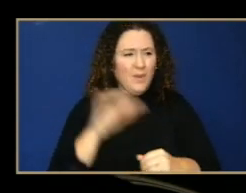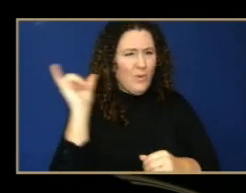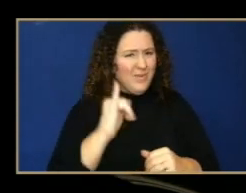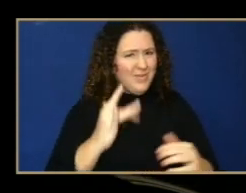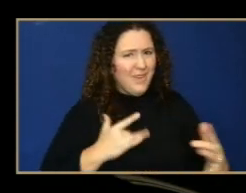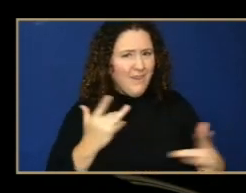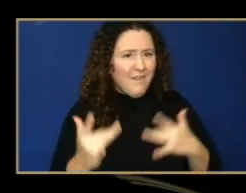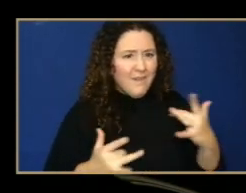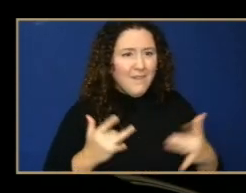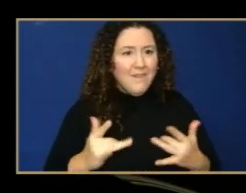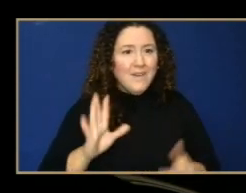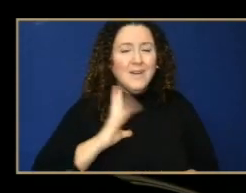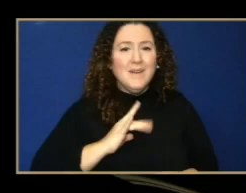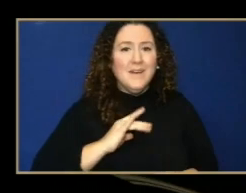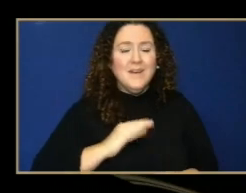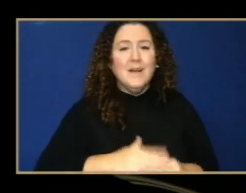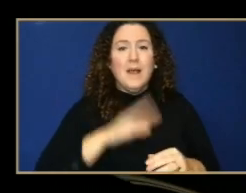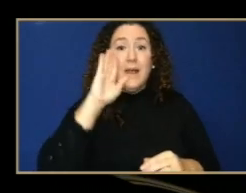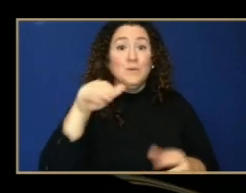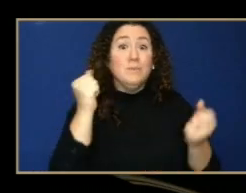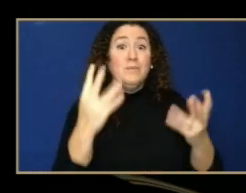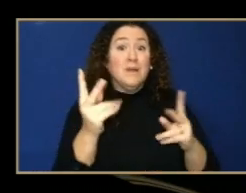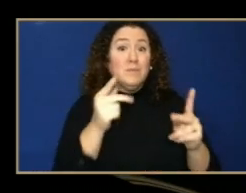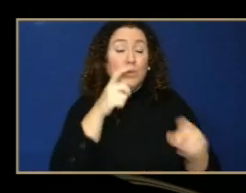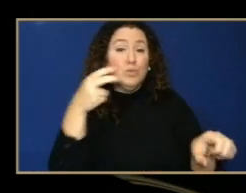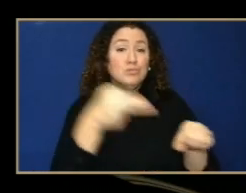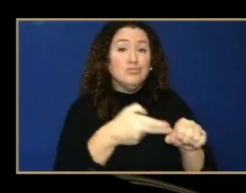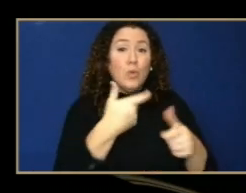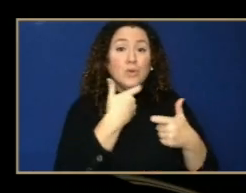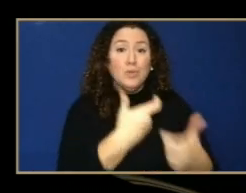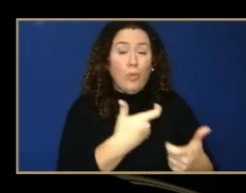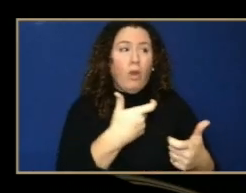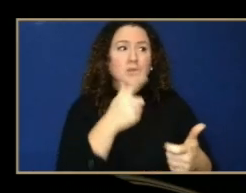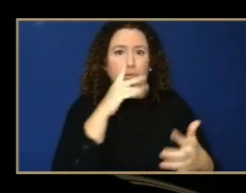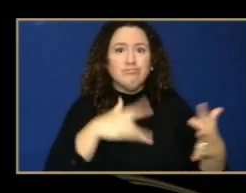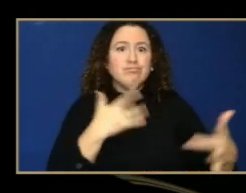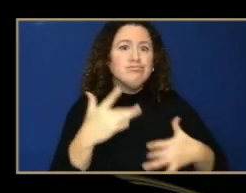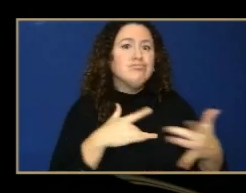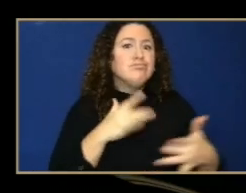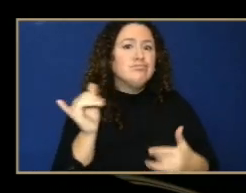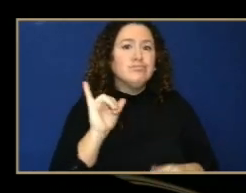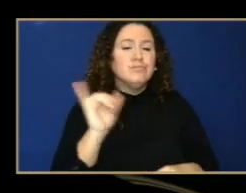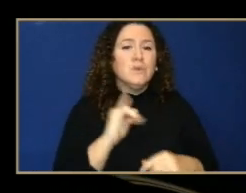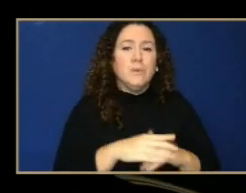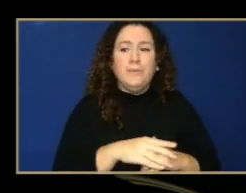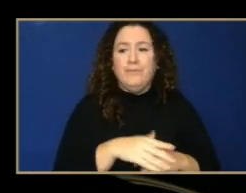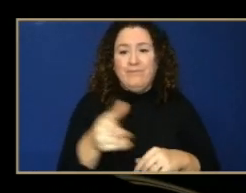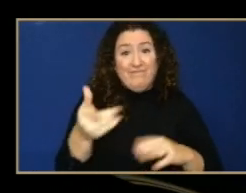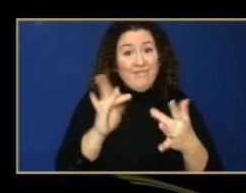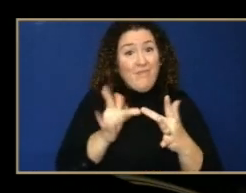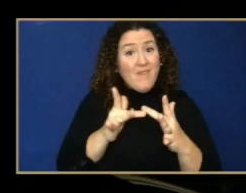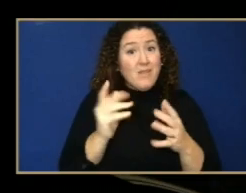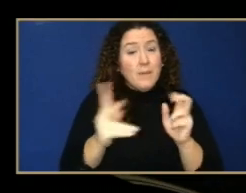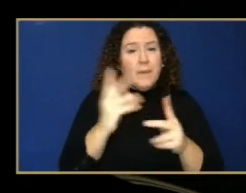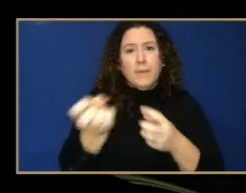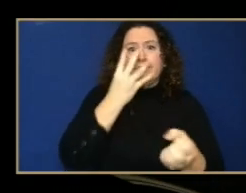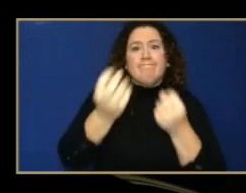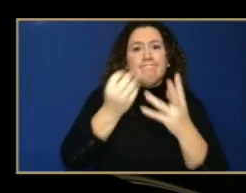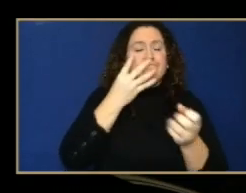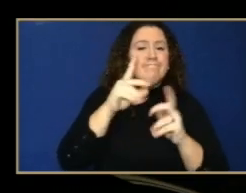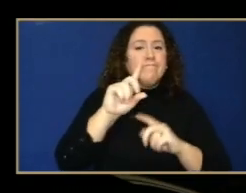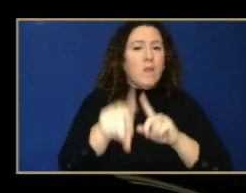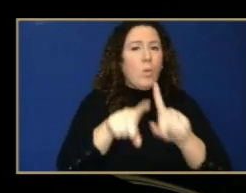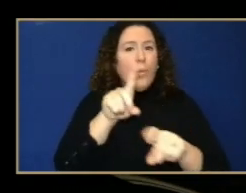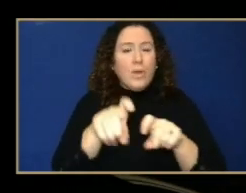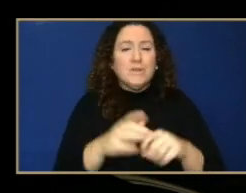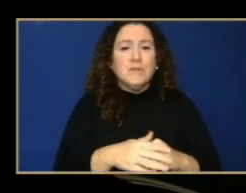many people tuning in are as well. We have received some really great questions from users online. And I want to remind those tuning in, it's not